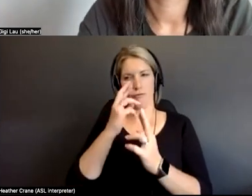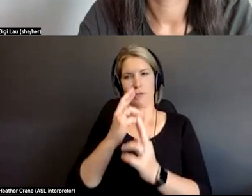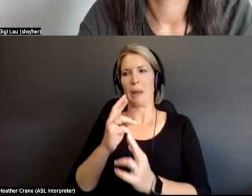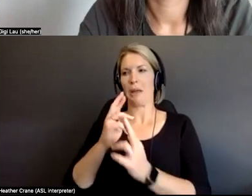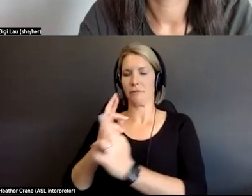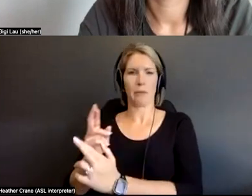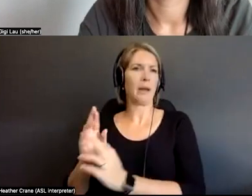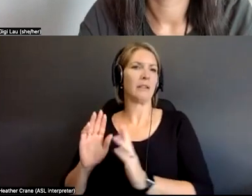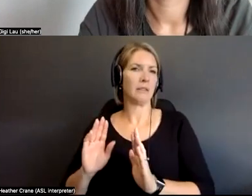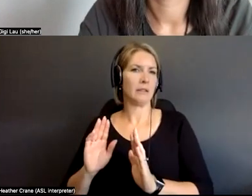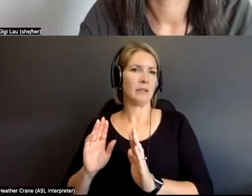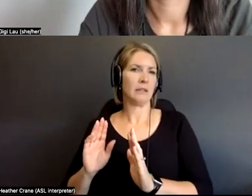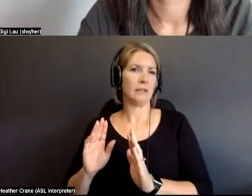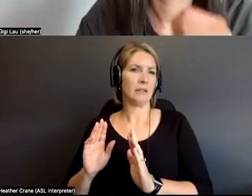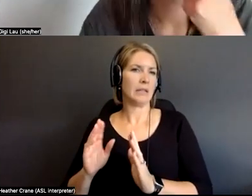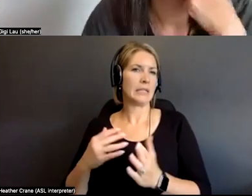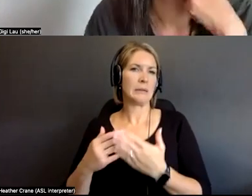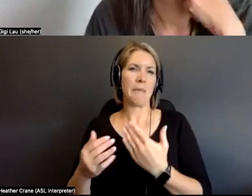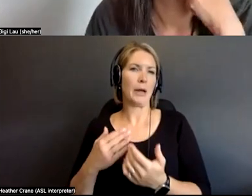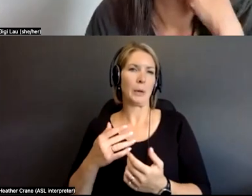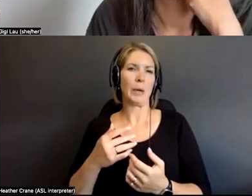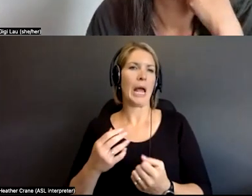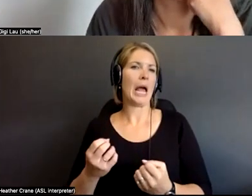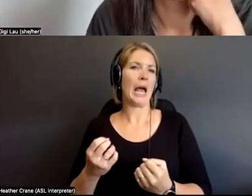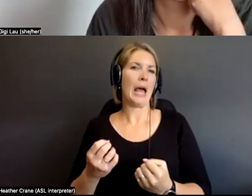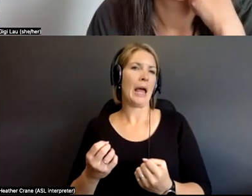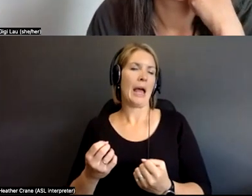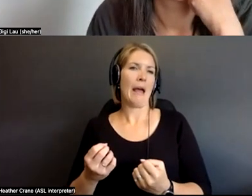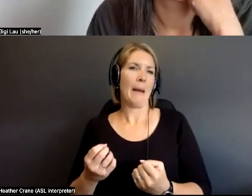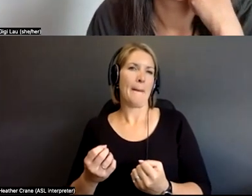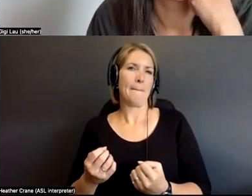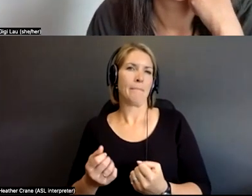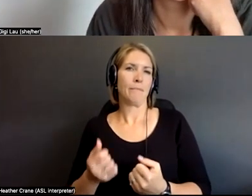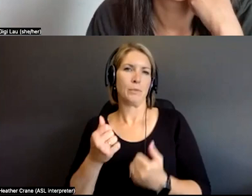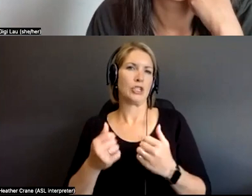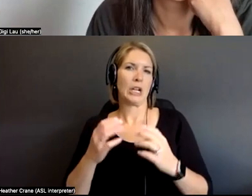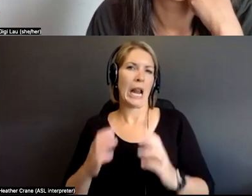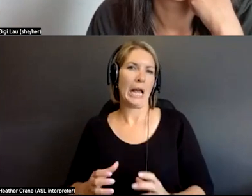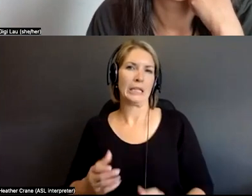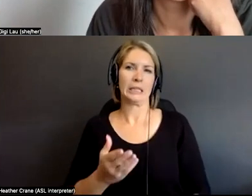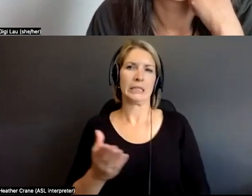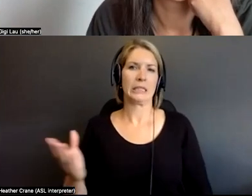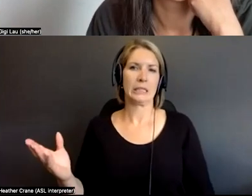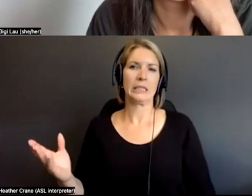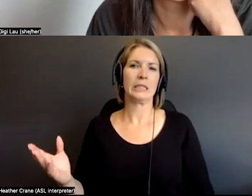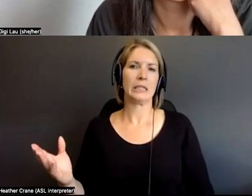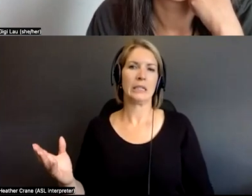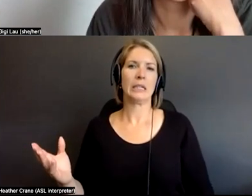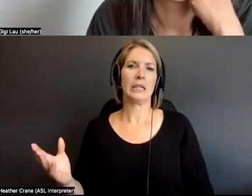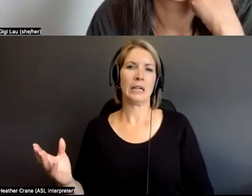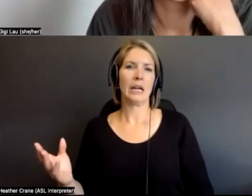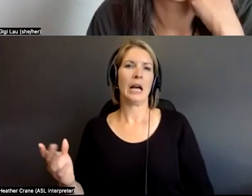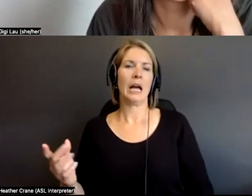with. I think it's obviously very valuable to collaborate with the author